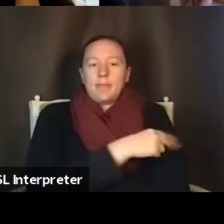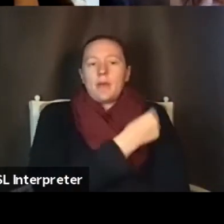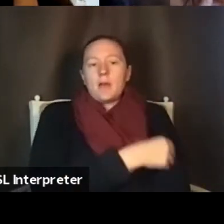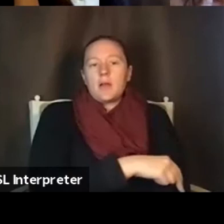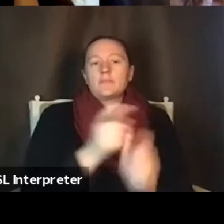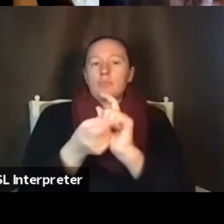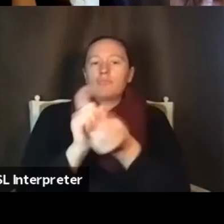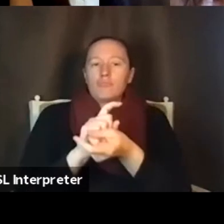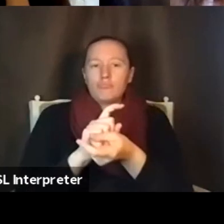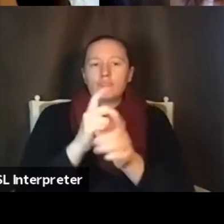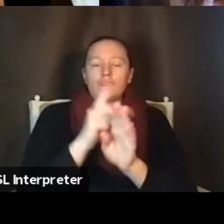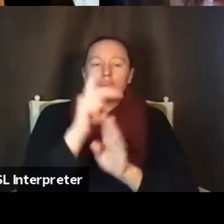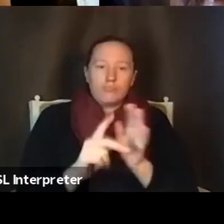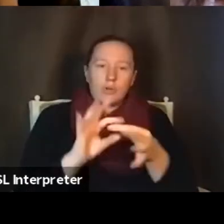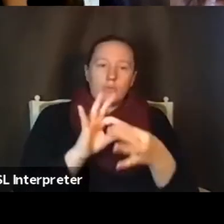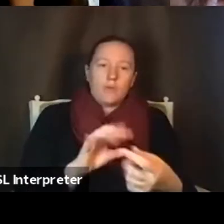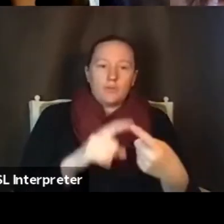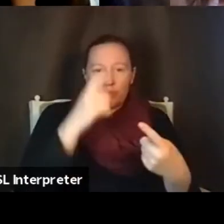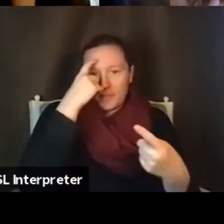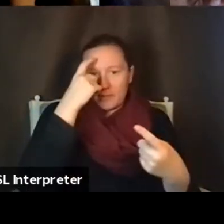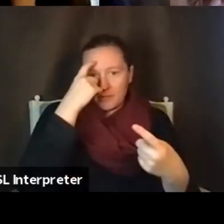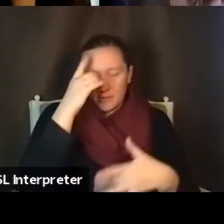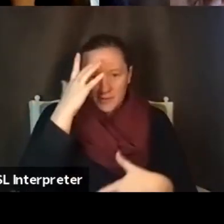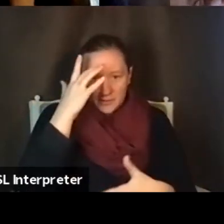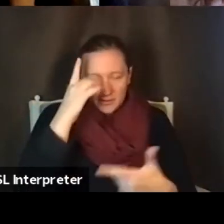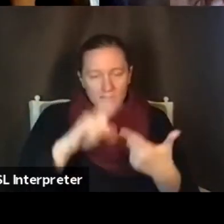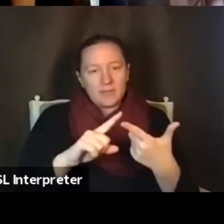program measures pertaining to mental illness and substance use disorder.